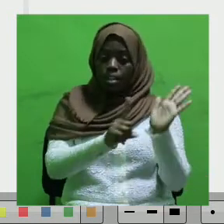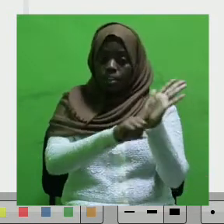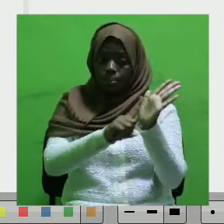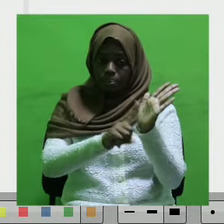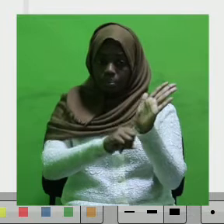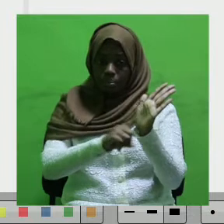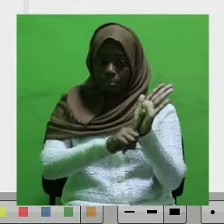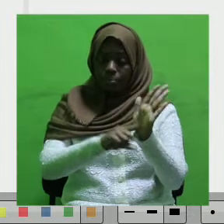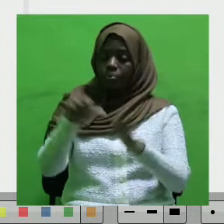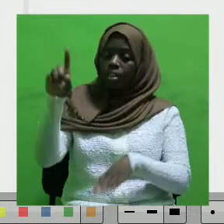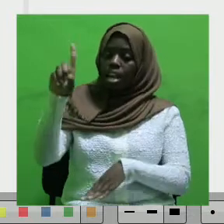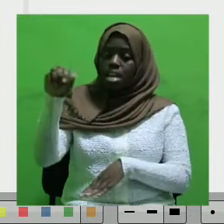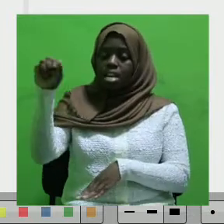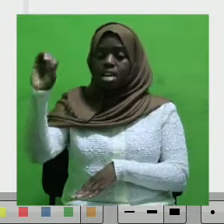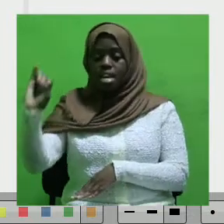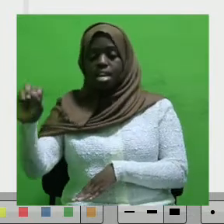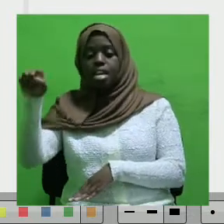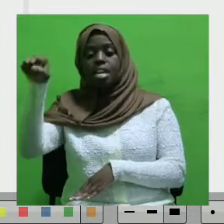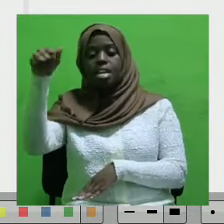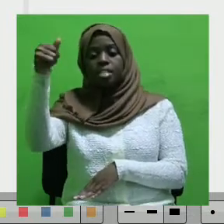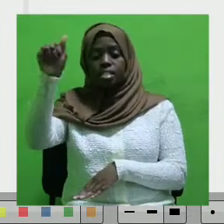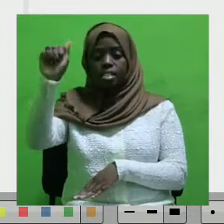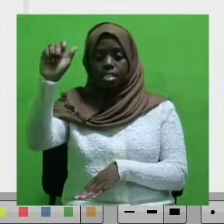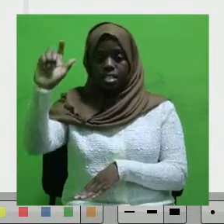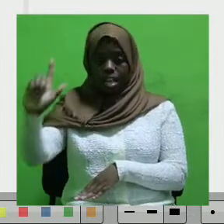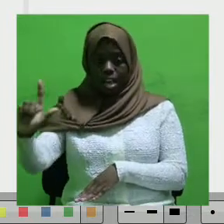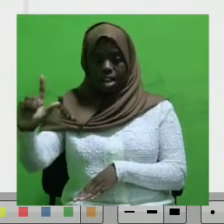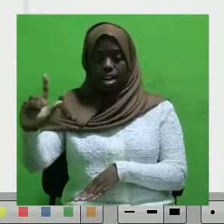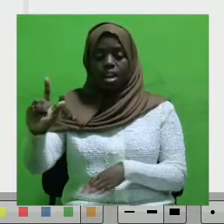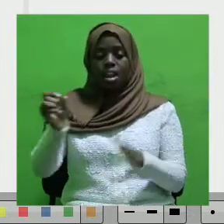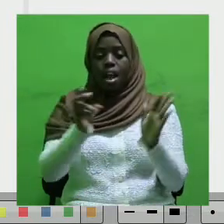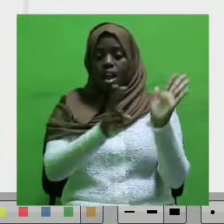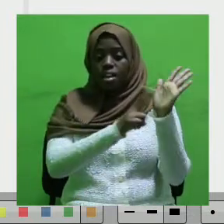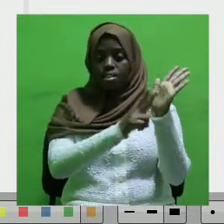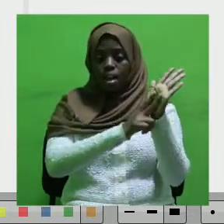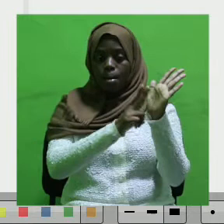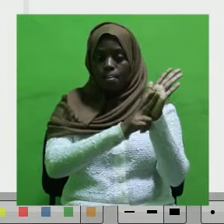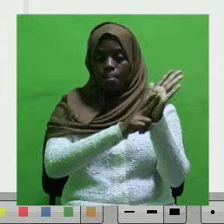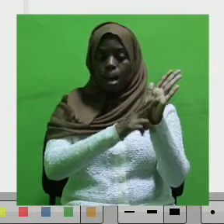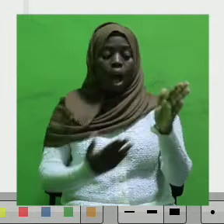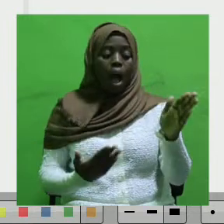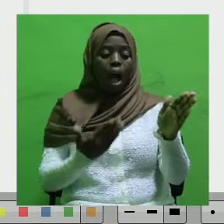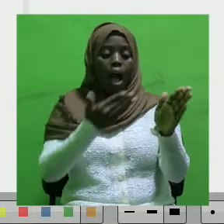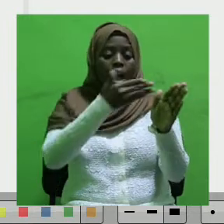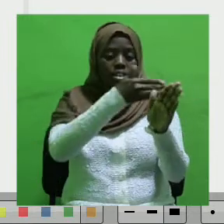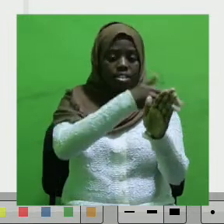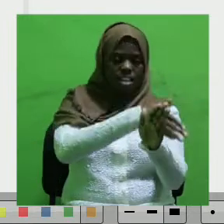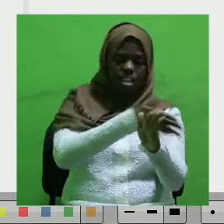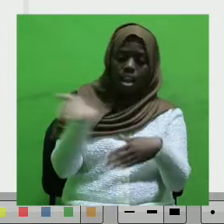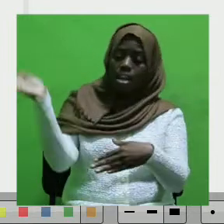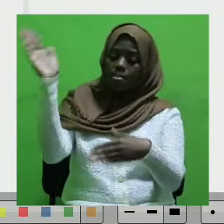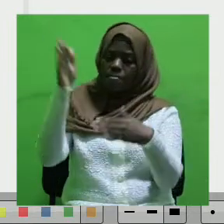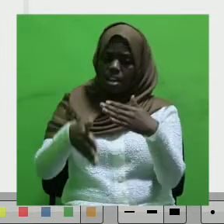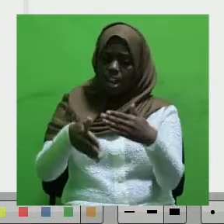distal convoluted tubules, as we have said, the other tubules, and we have the ascending loop of Henle again, and